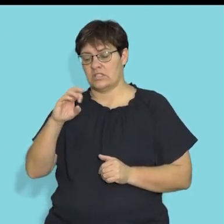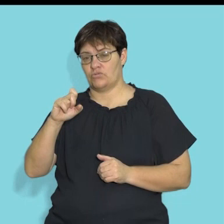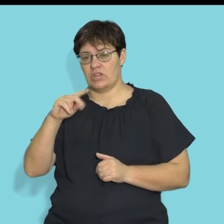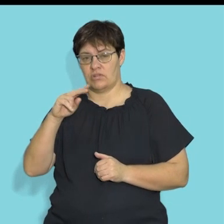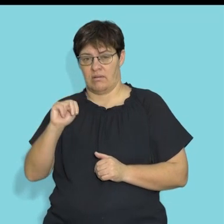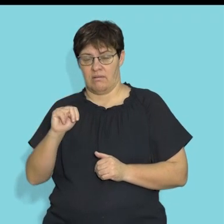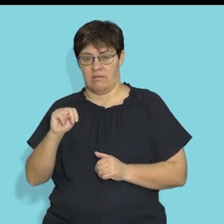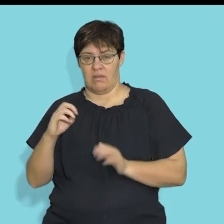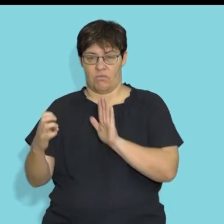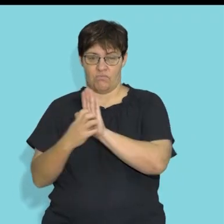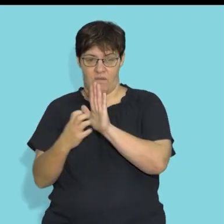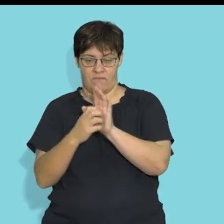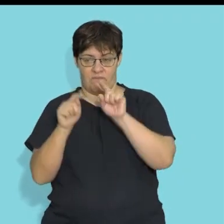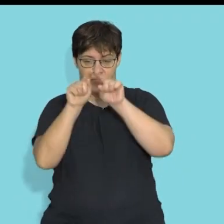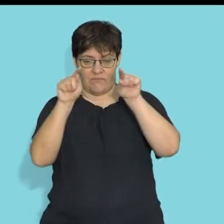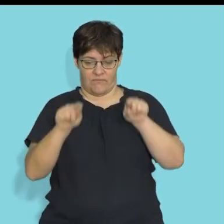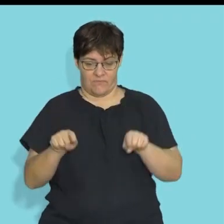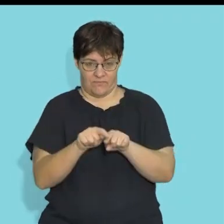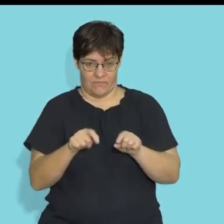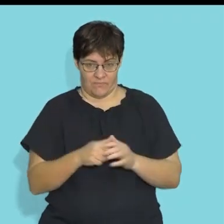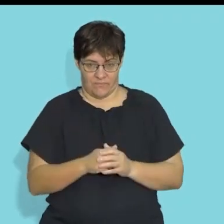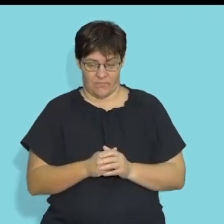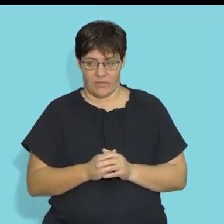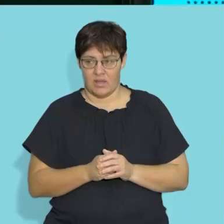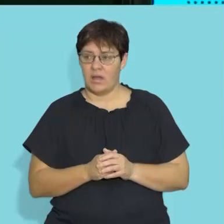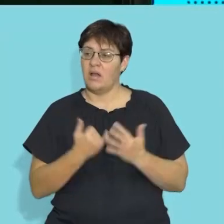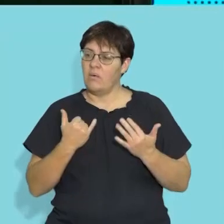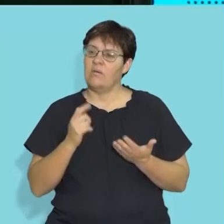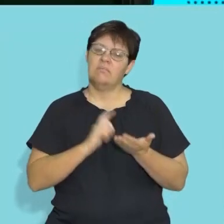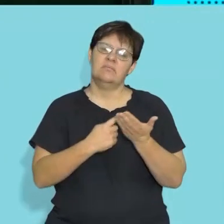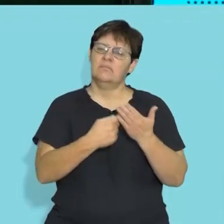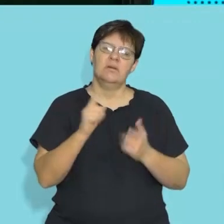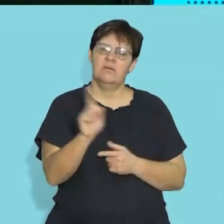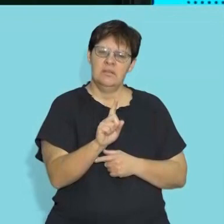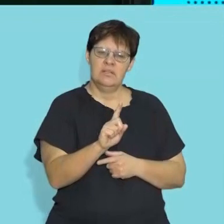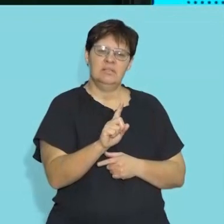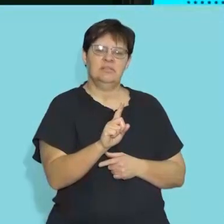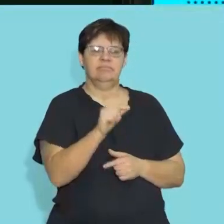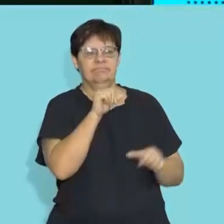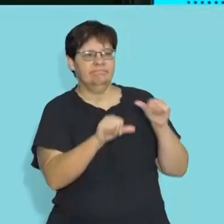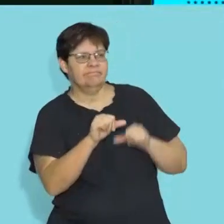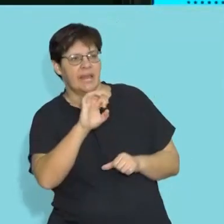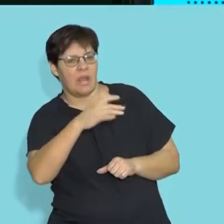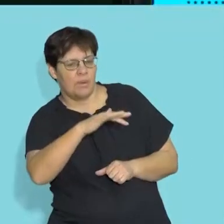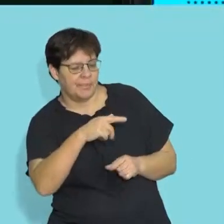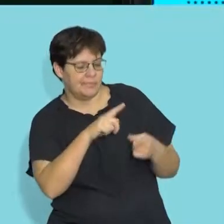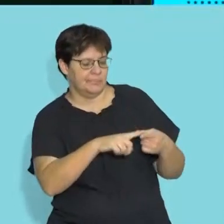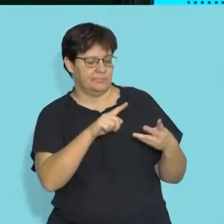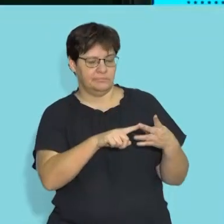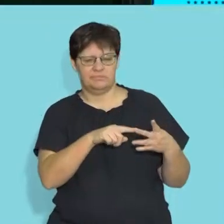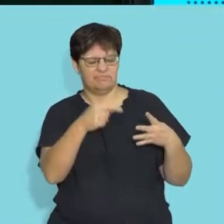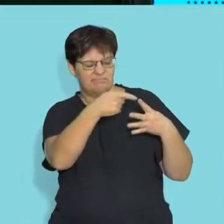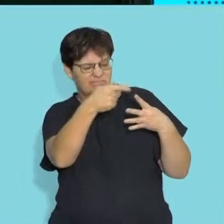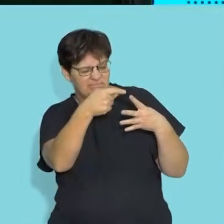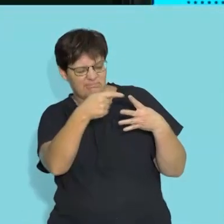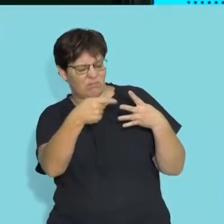concentration graph. So what we want to do today is, we have now spoken about what chemical equilibrium is, what the